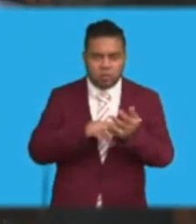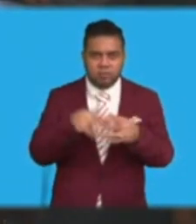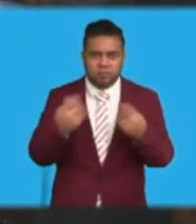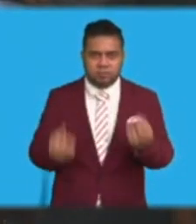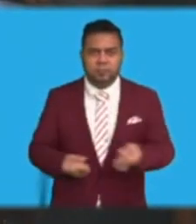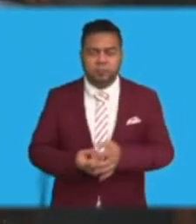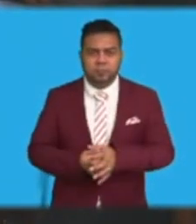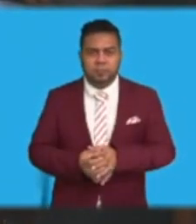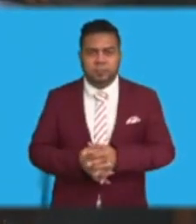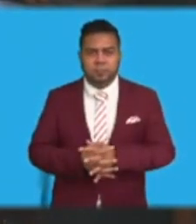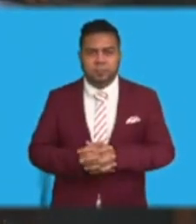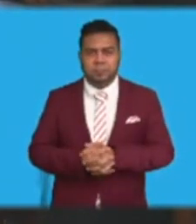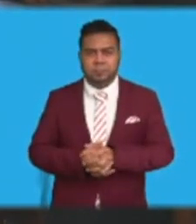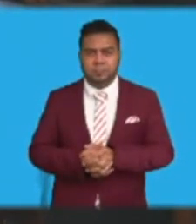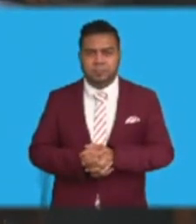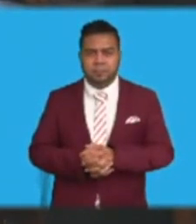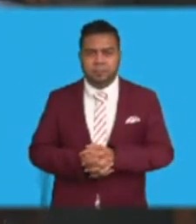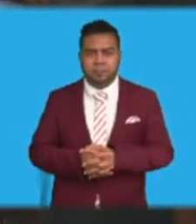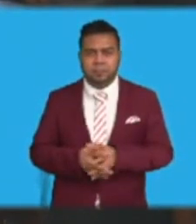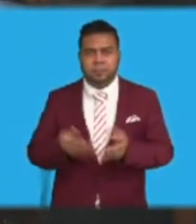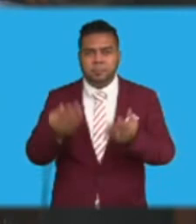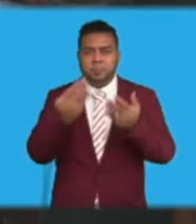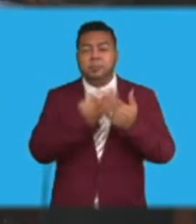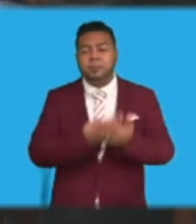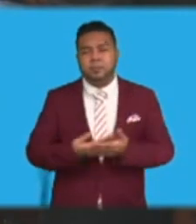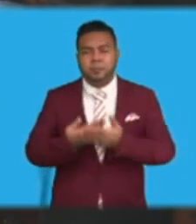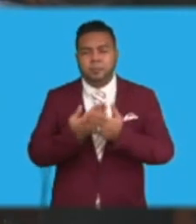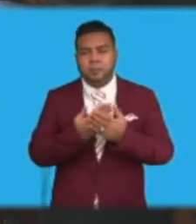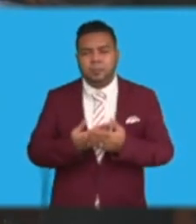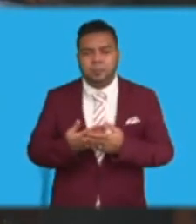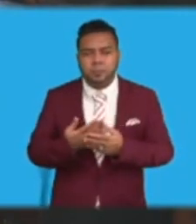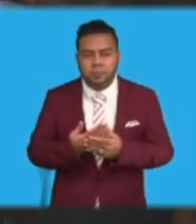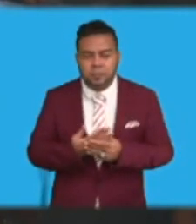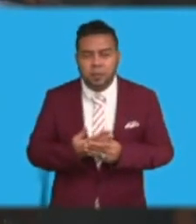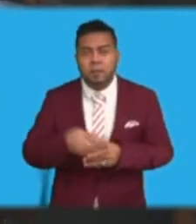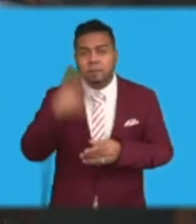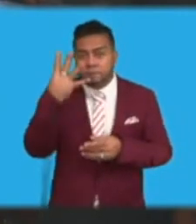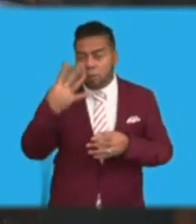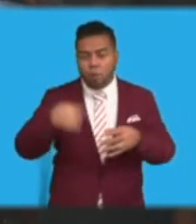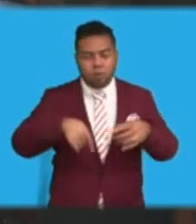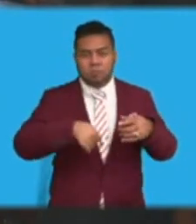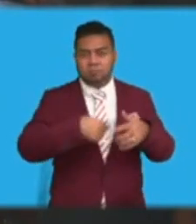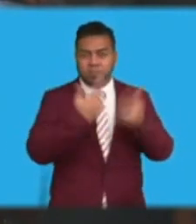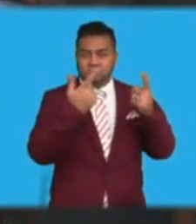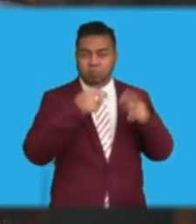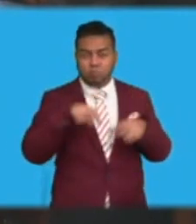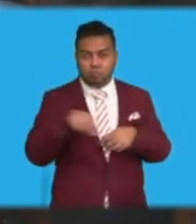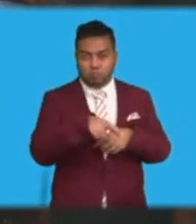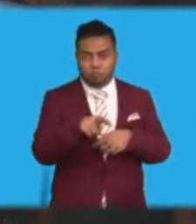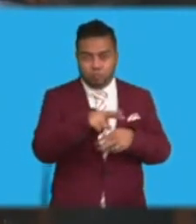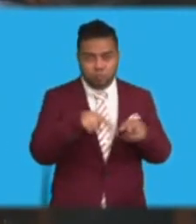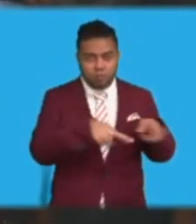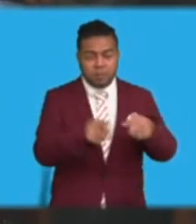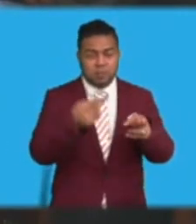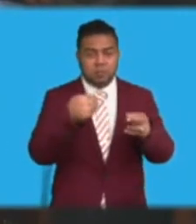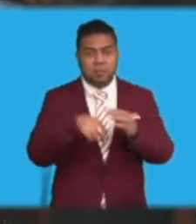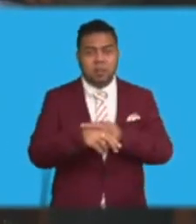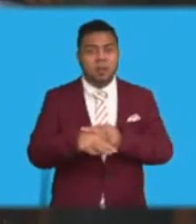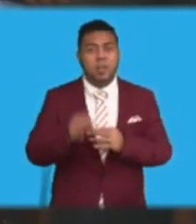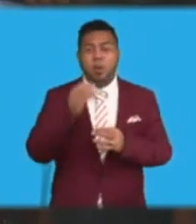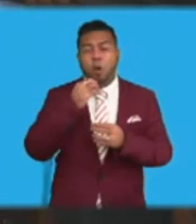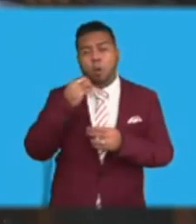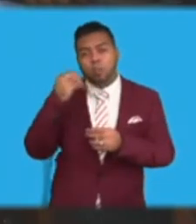Madam Speaker, a study on the watershed management and flood control of the 4 major rivers in October